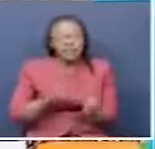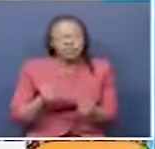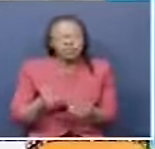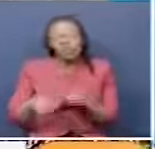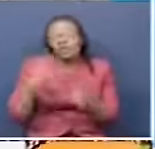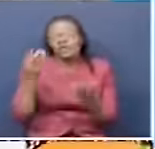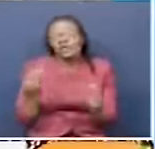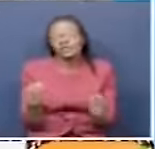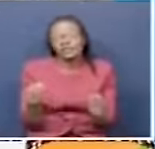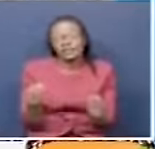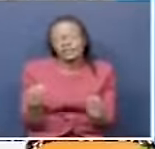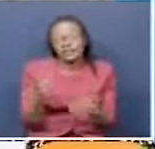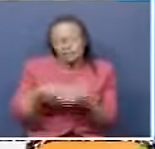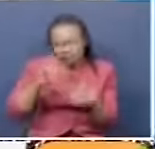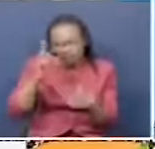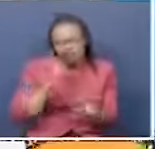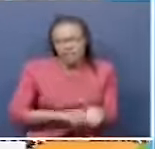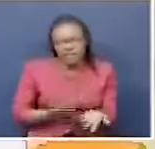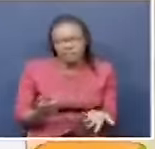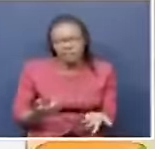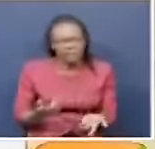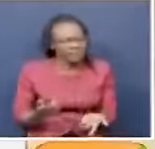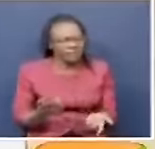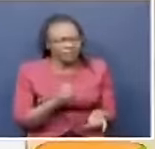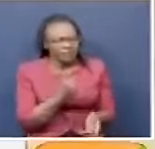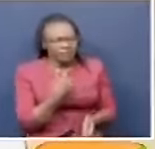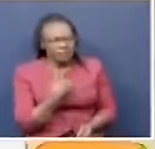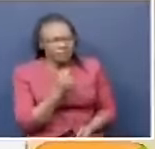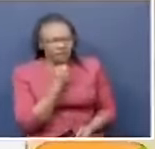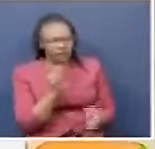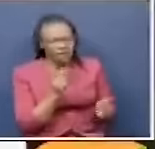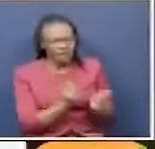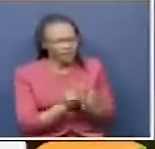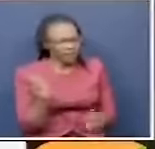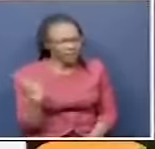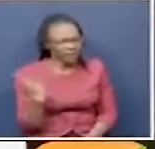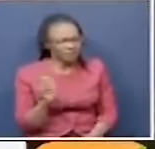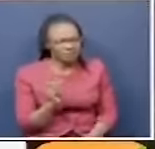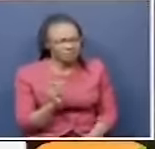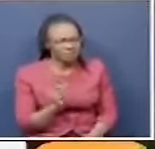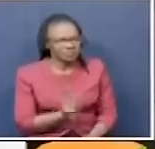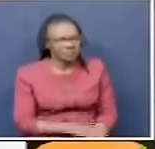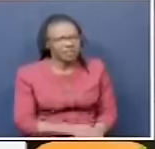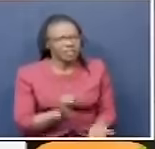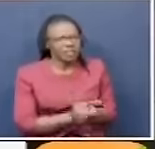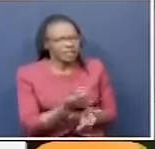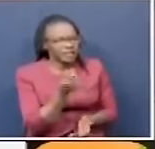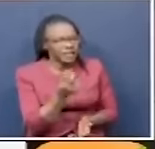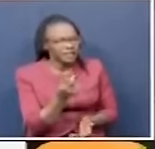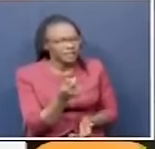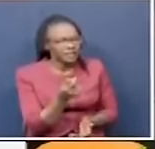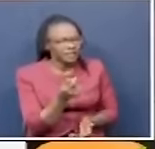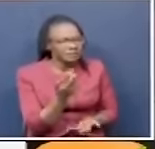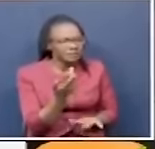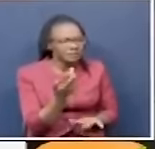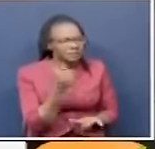first round. I don't agree with that. I think I don't agree. That is a little dicey. I think